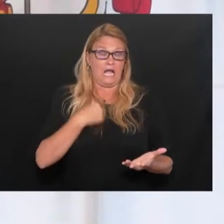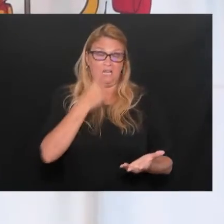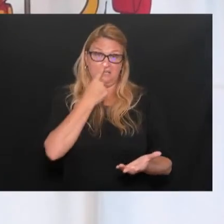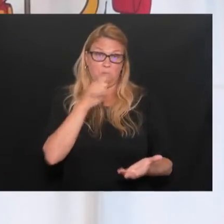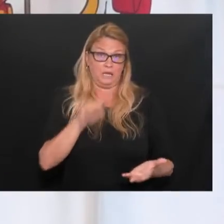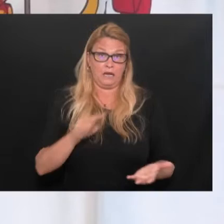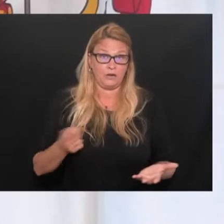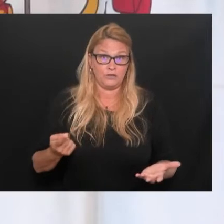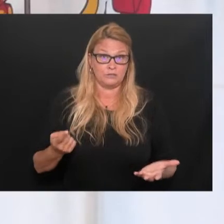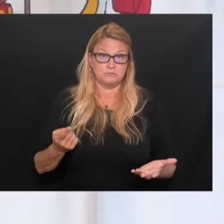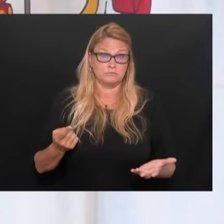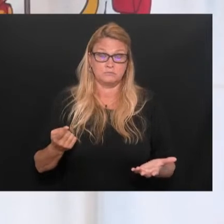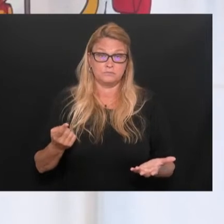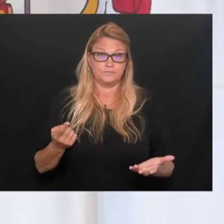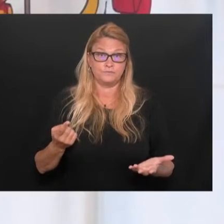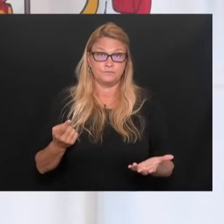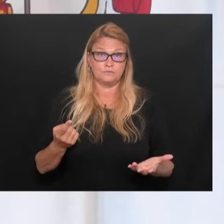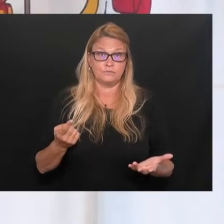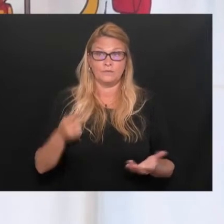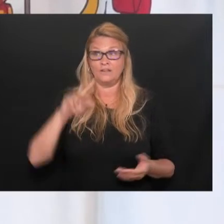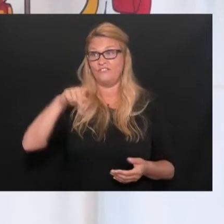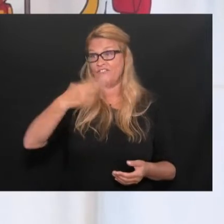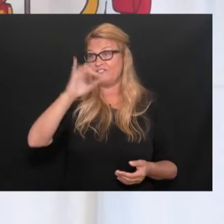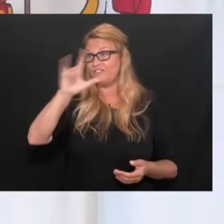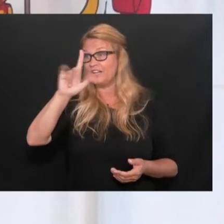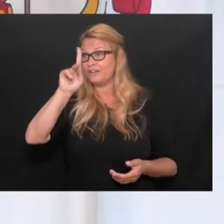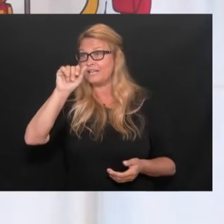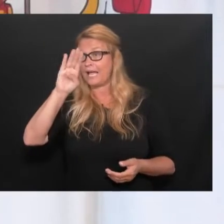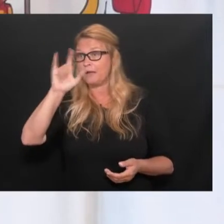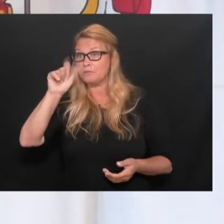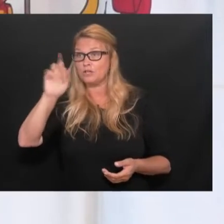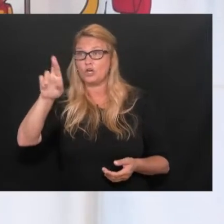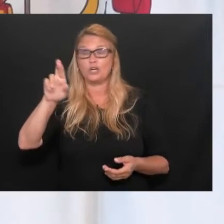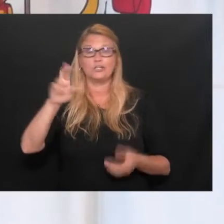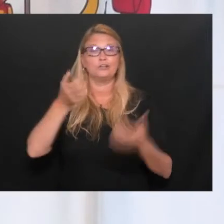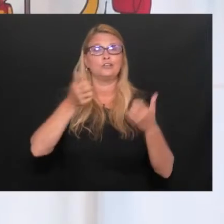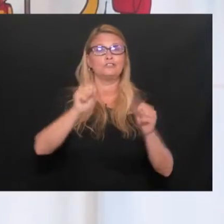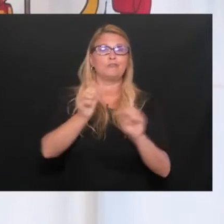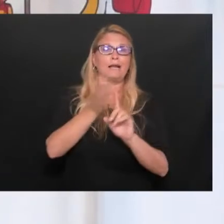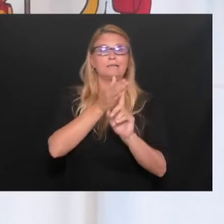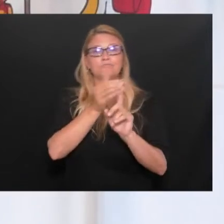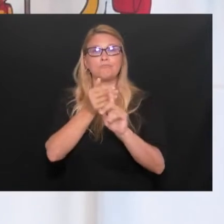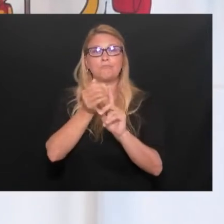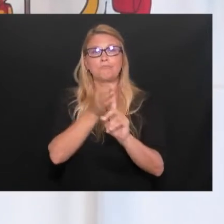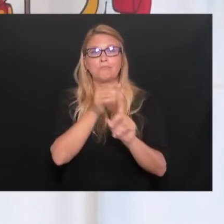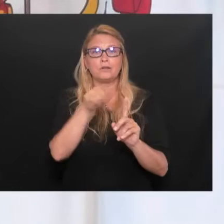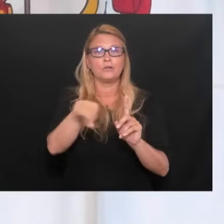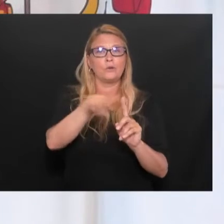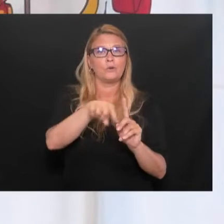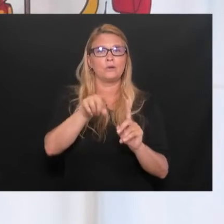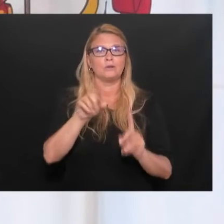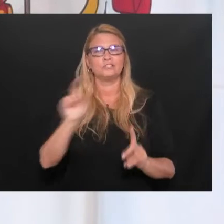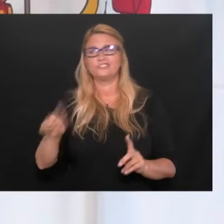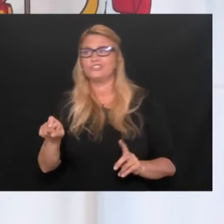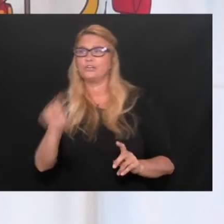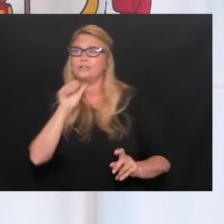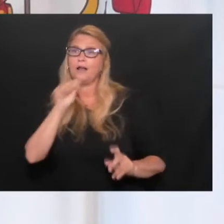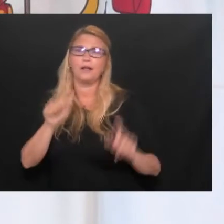I could give a hoot about Phil Kabler and trying to convince you, oh, we shouldn't do this, we shouldn't do that.